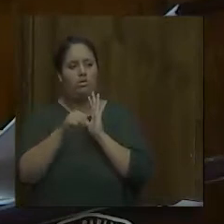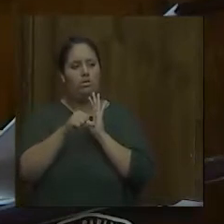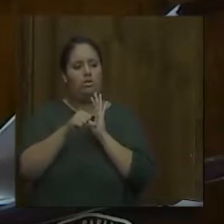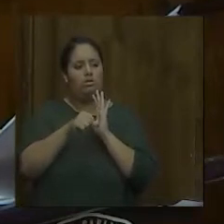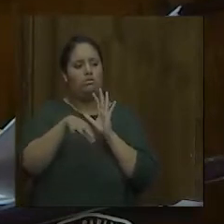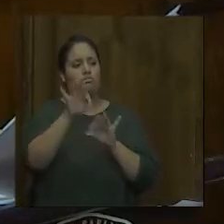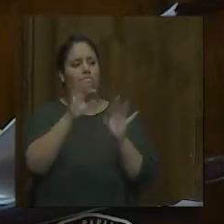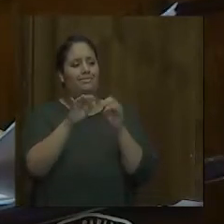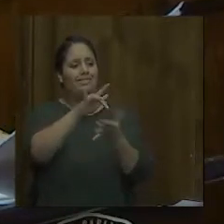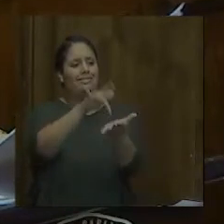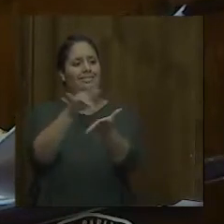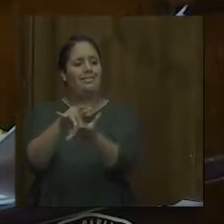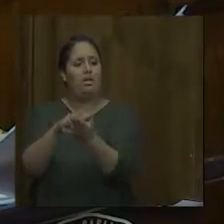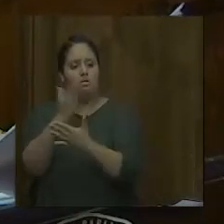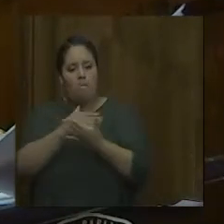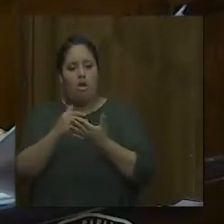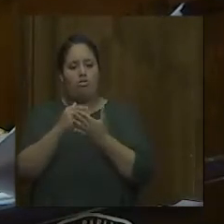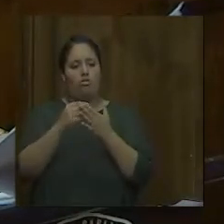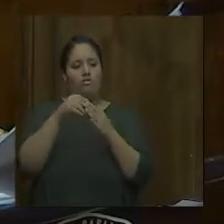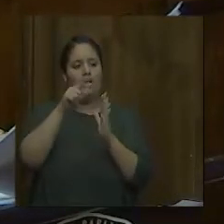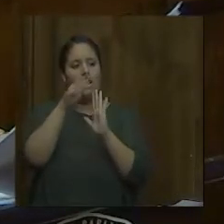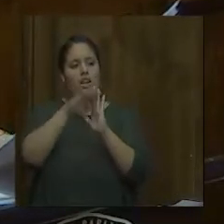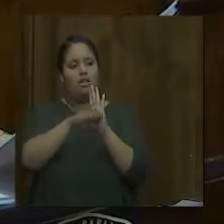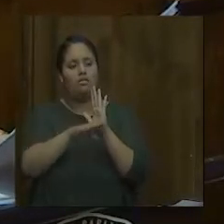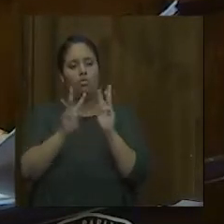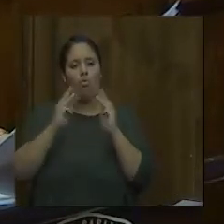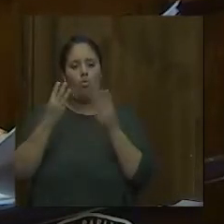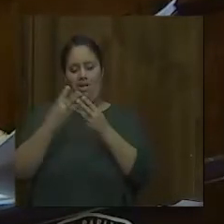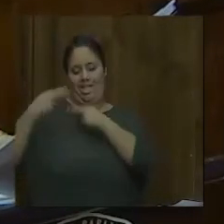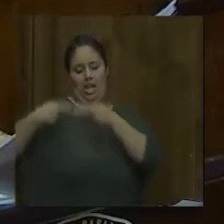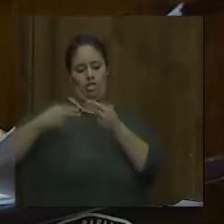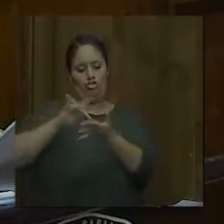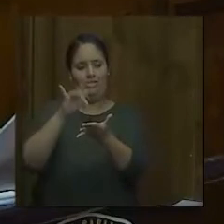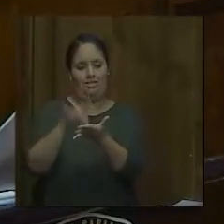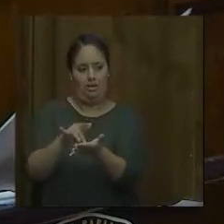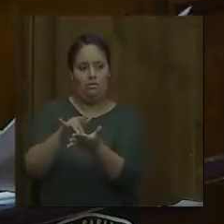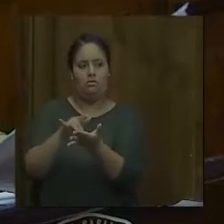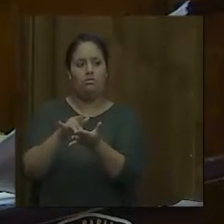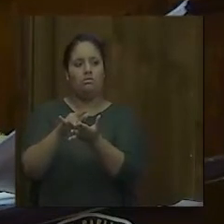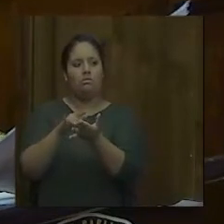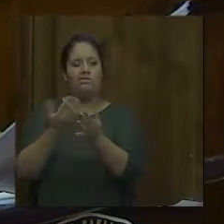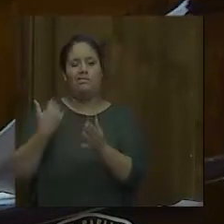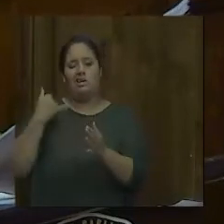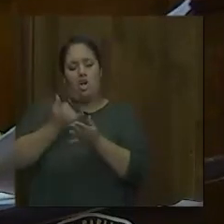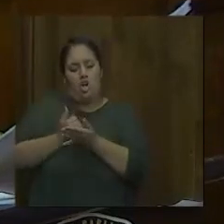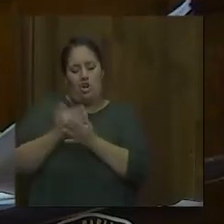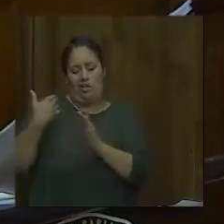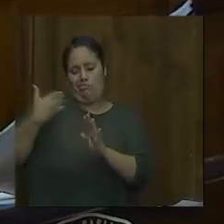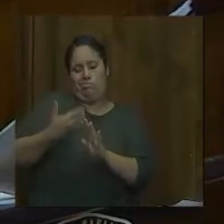archaeological sites as part of the country's tentative listing of a World Heritage Sites serial nomination for the early modern